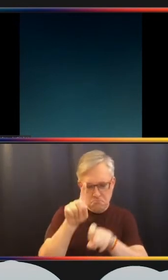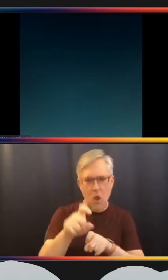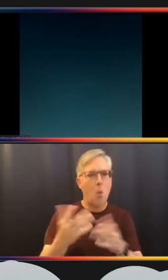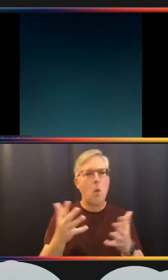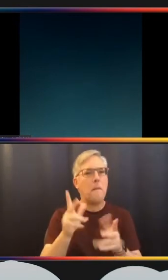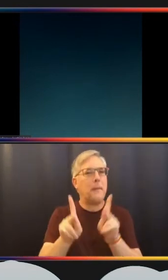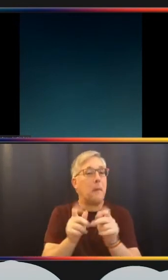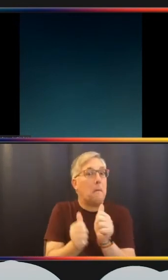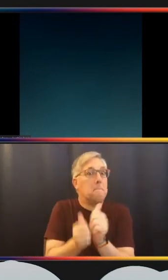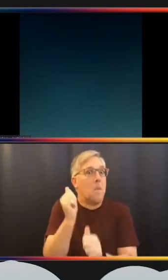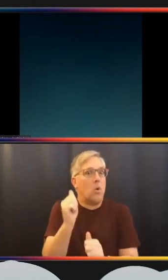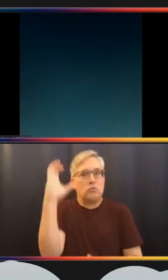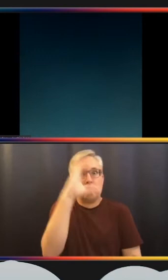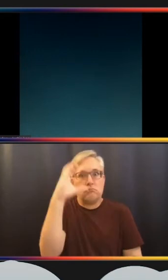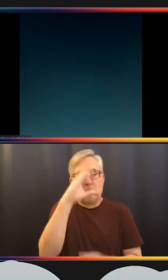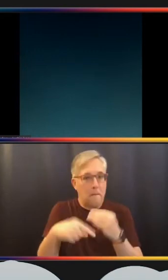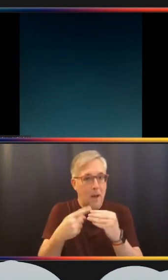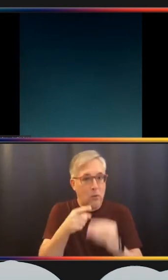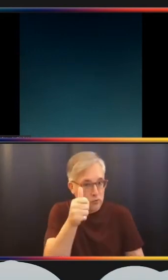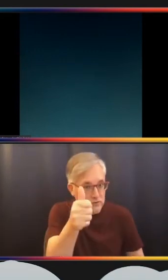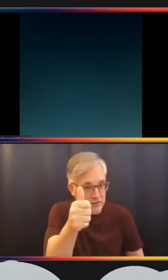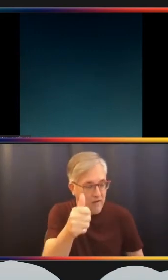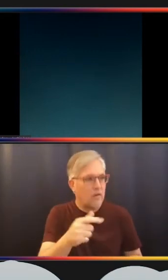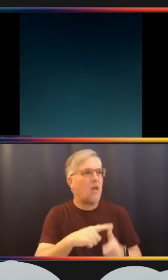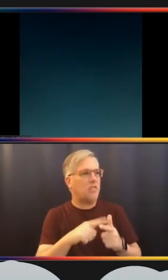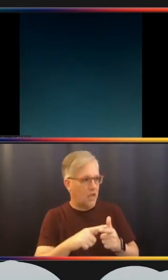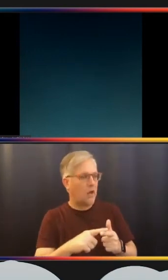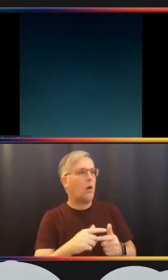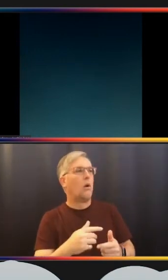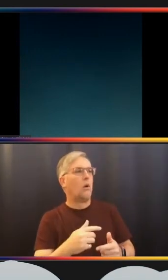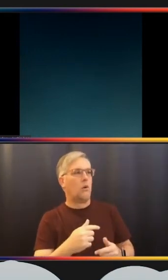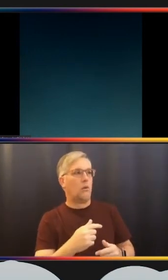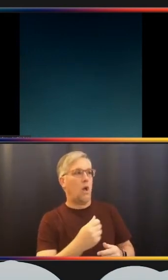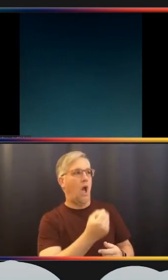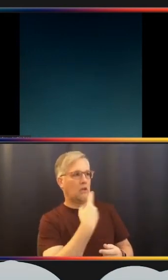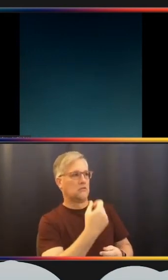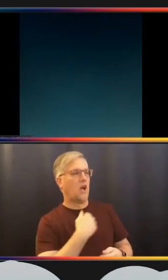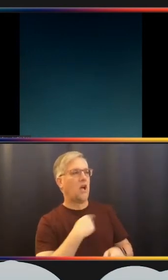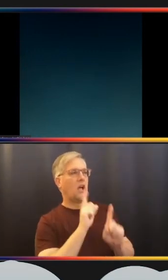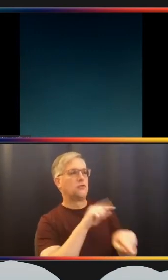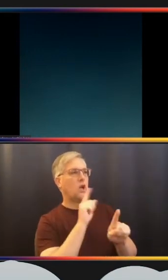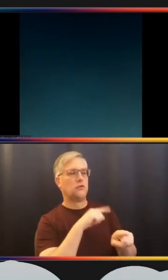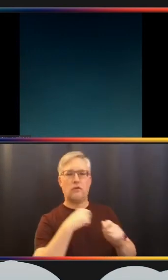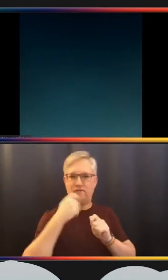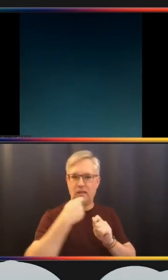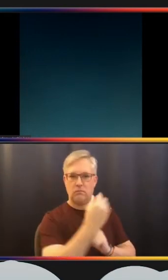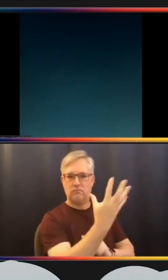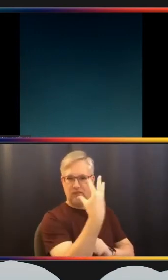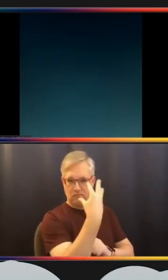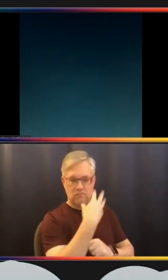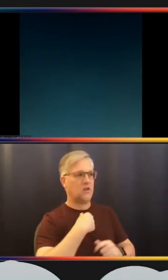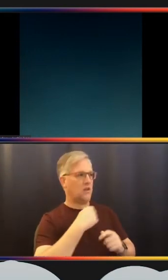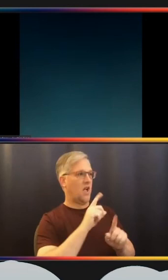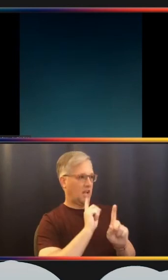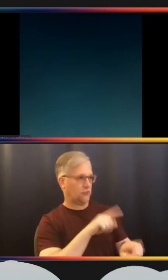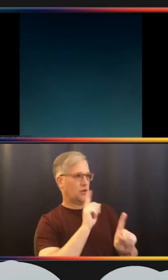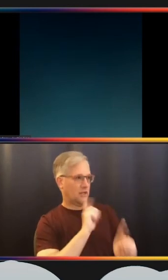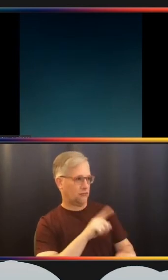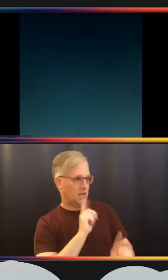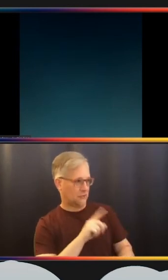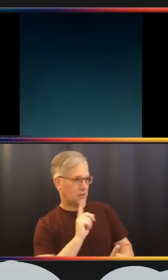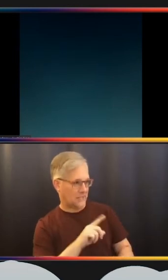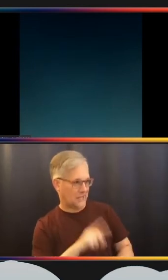you. And then you do little clips so that you can answer it yourself. And I was like, this is crazy. I don't